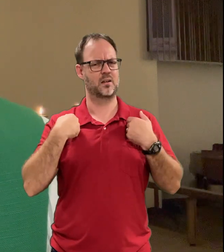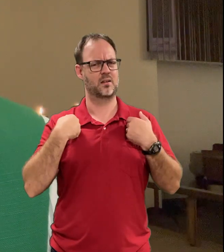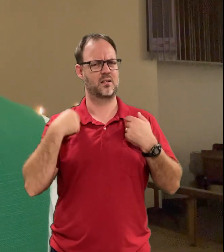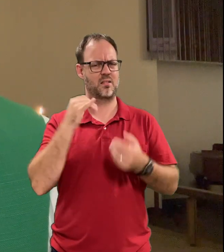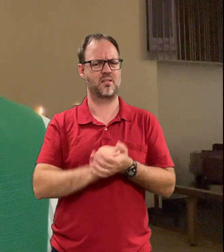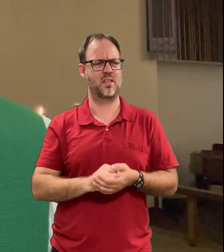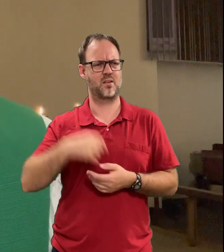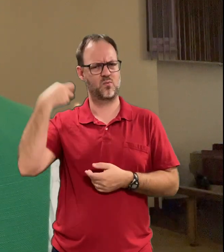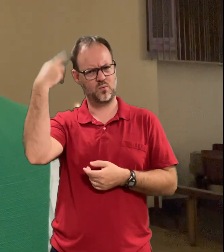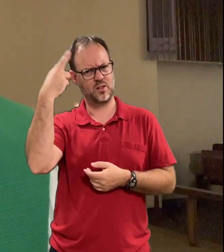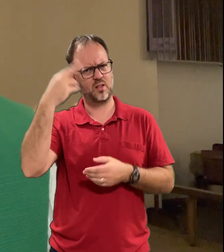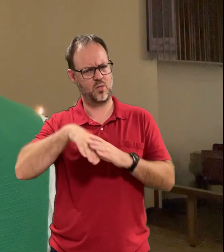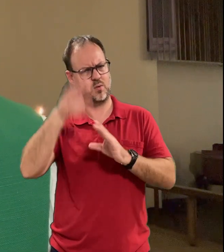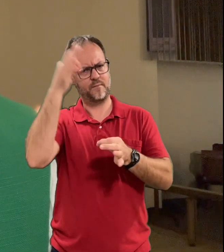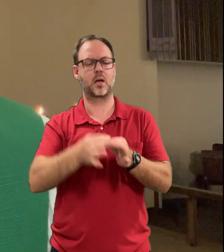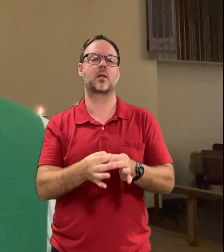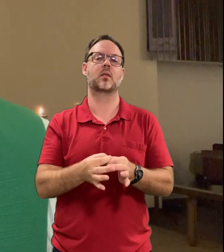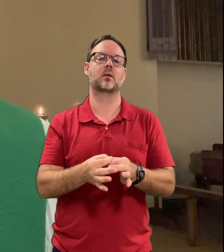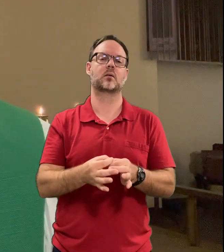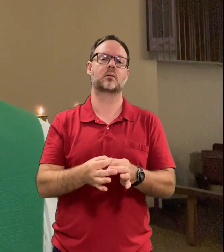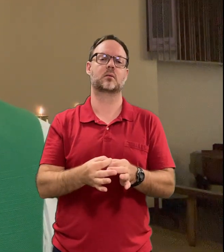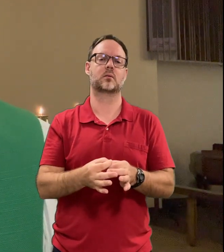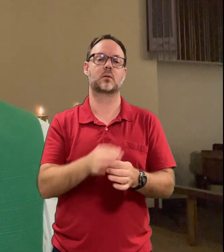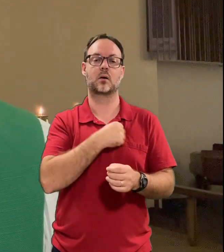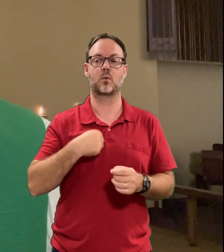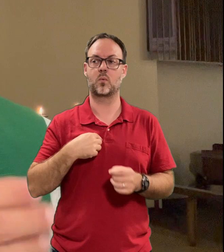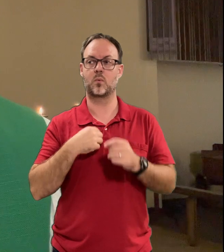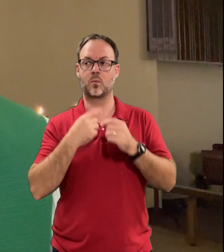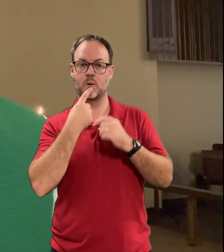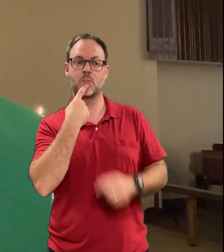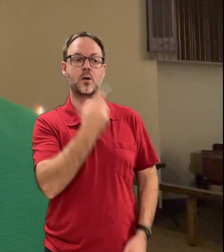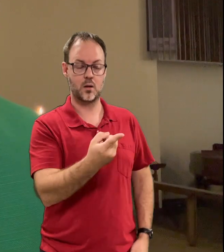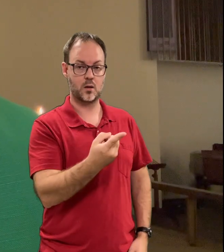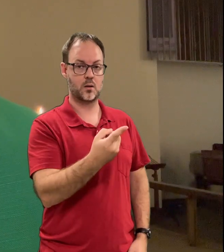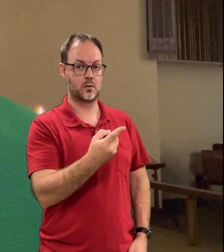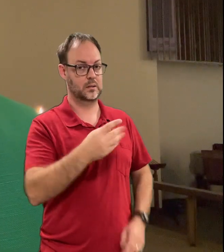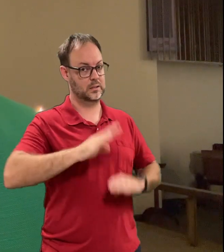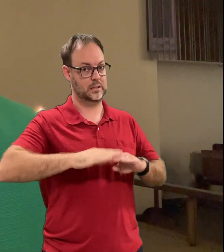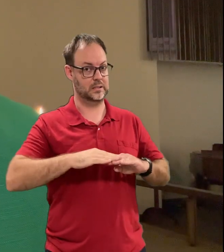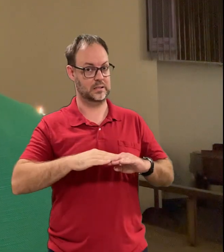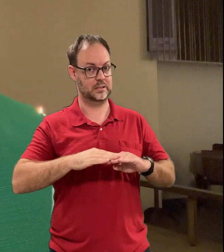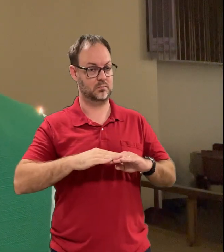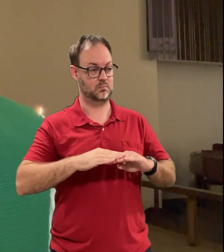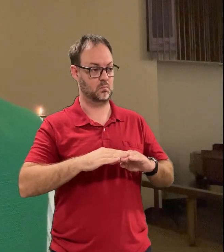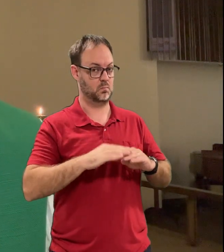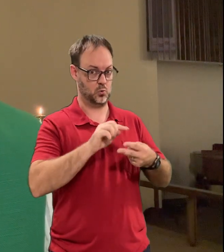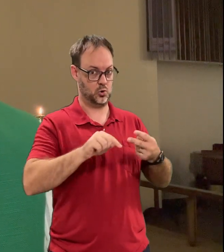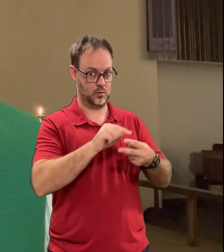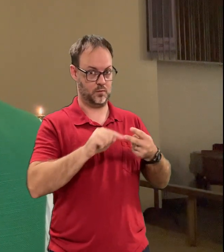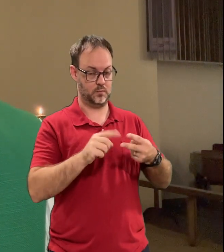have that realization through faith, we respond in at least two different